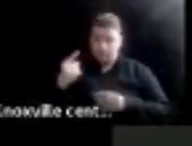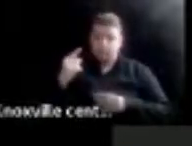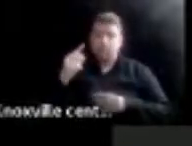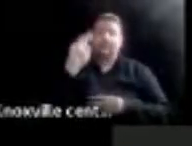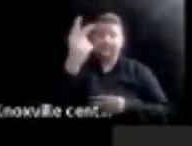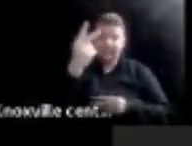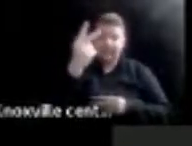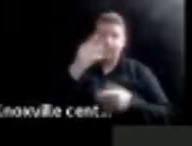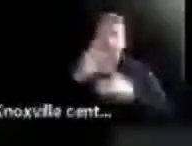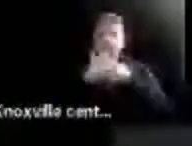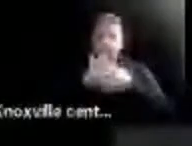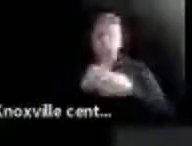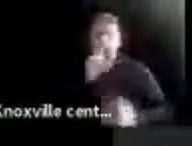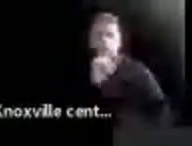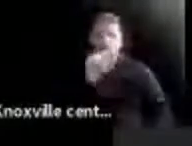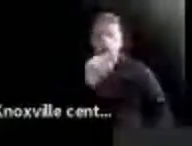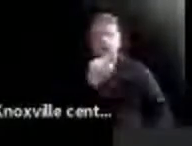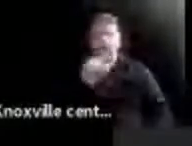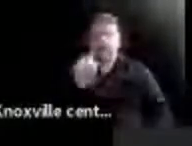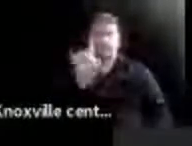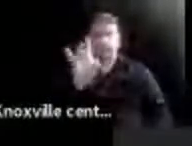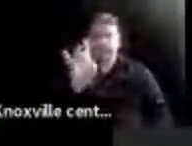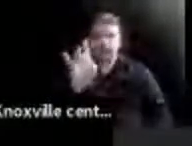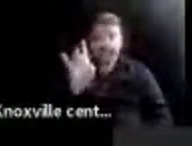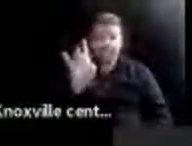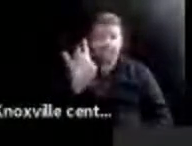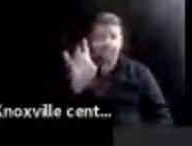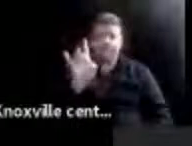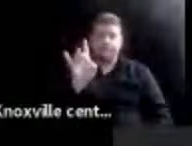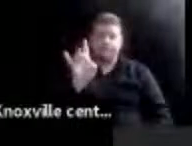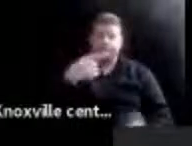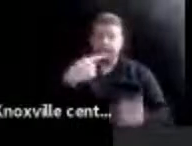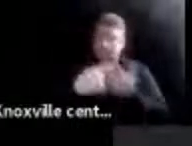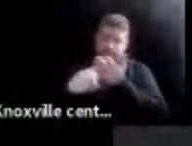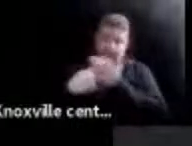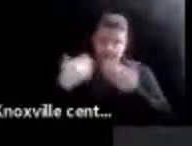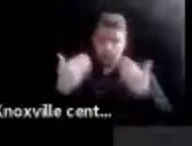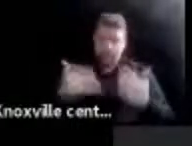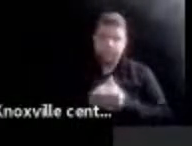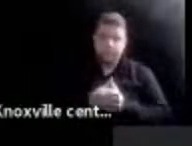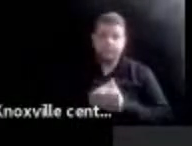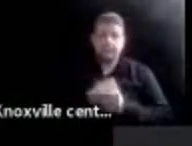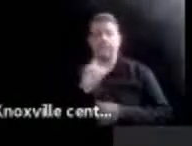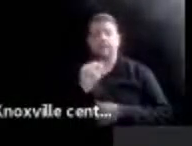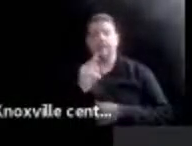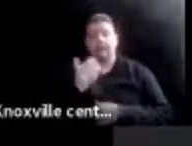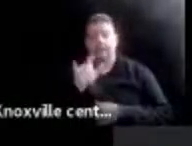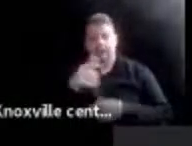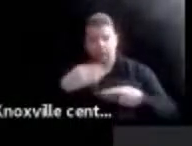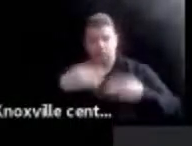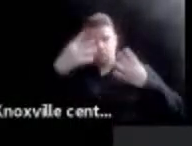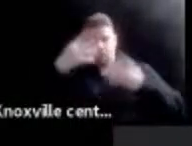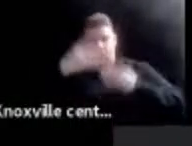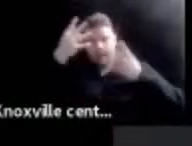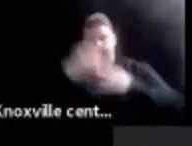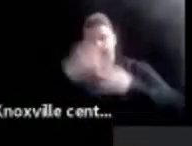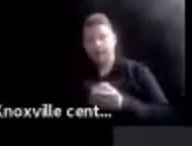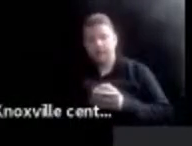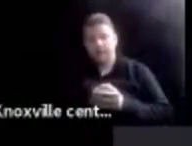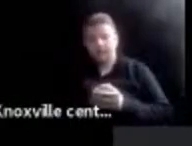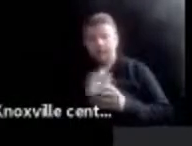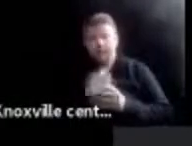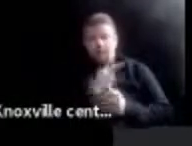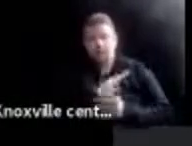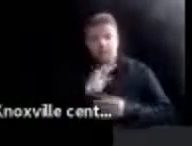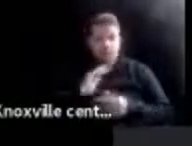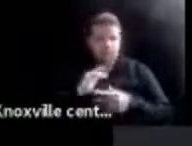regarding 2020-8. So discussion, please. Danielle, if you'll scroll down to the therefore